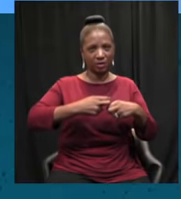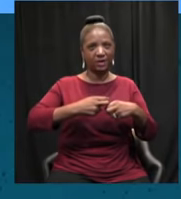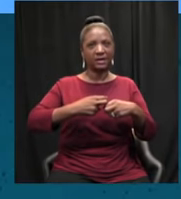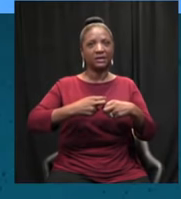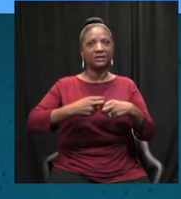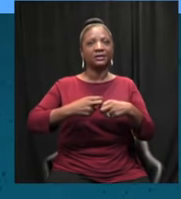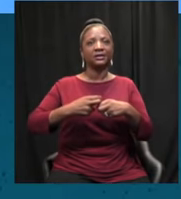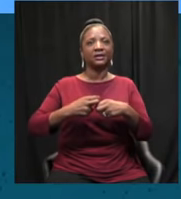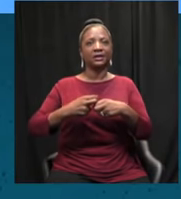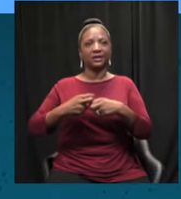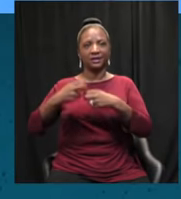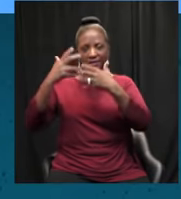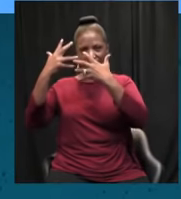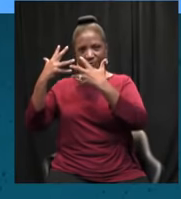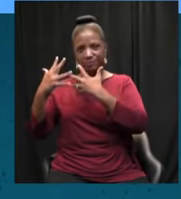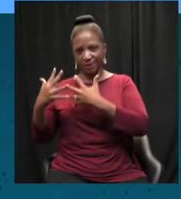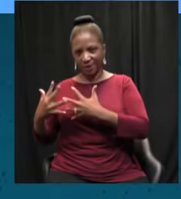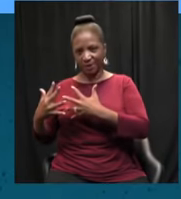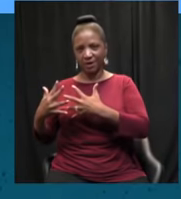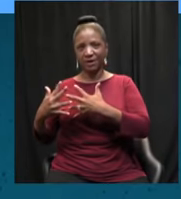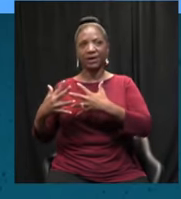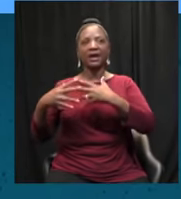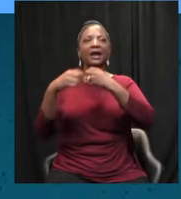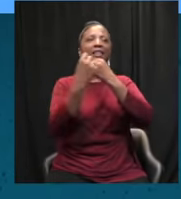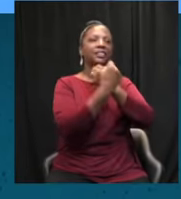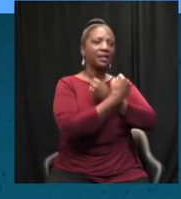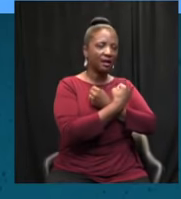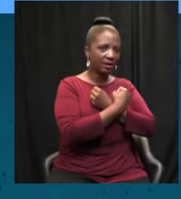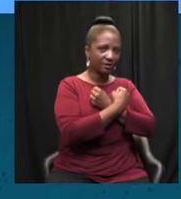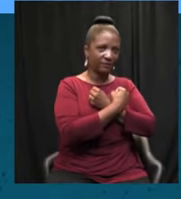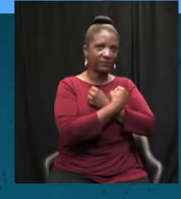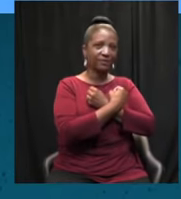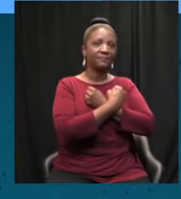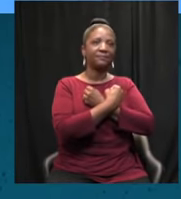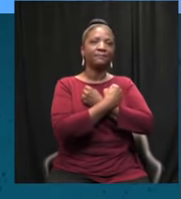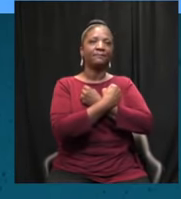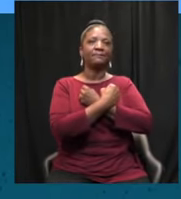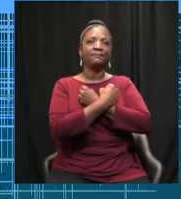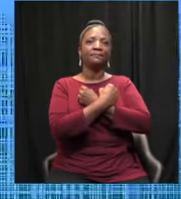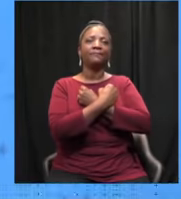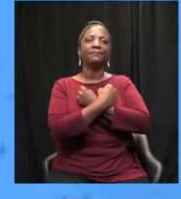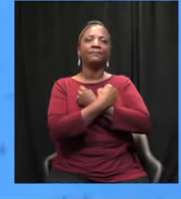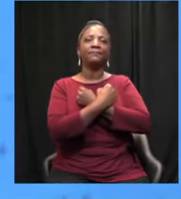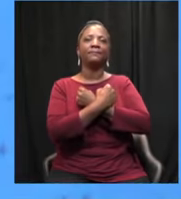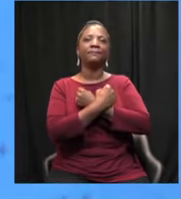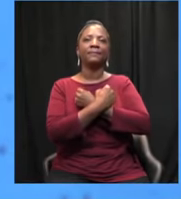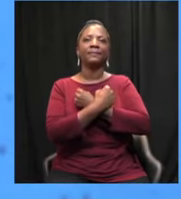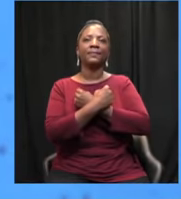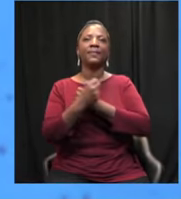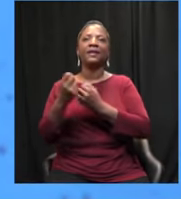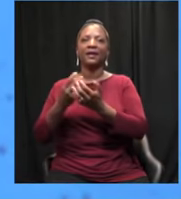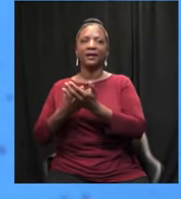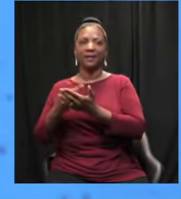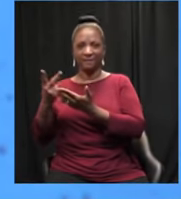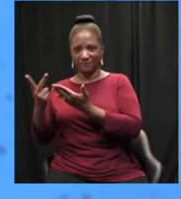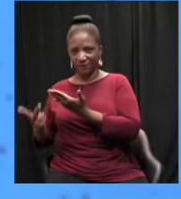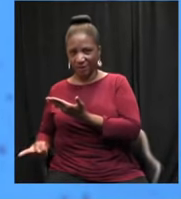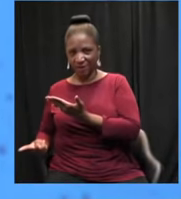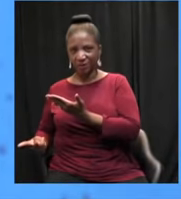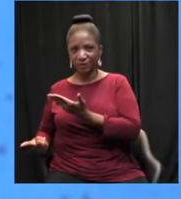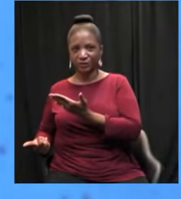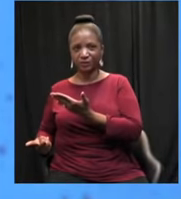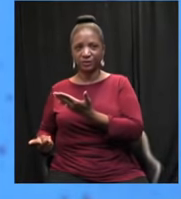He experienced what it was like to love. He experienced what it was like to see the failures in others and